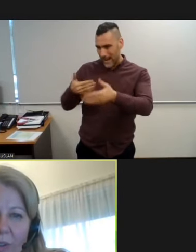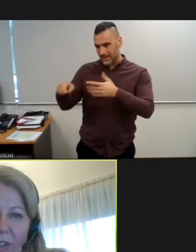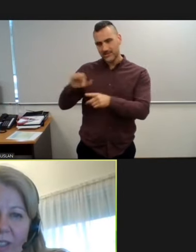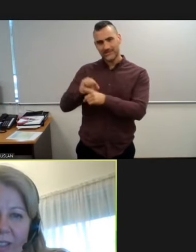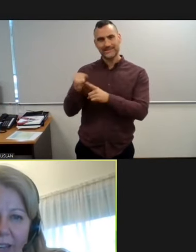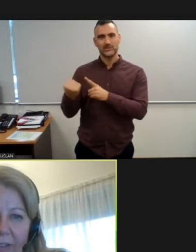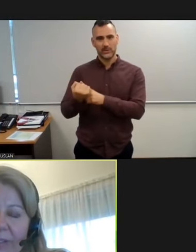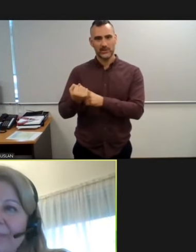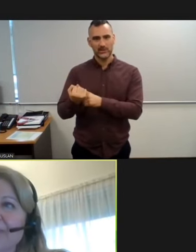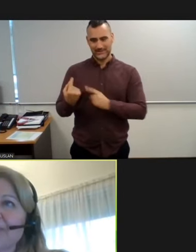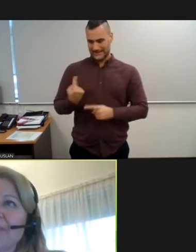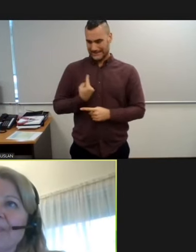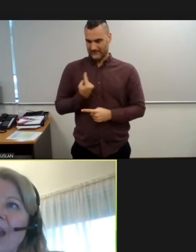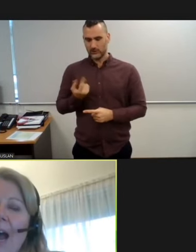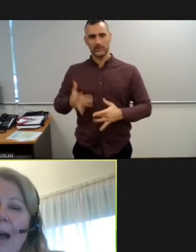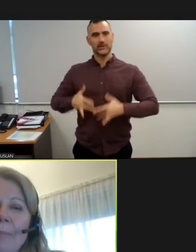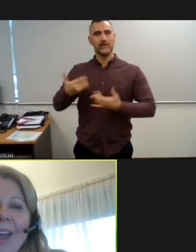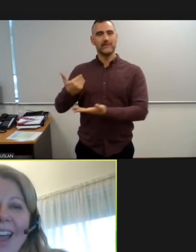and the community safe.